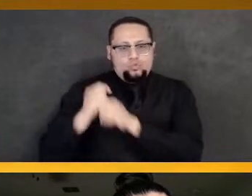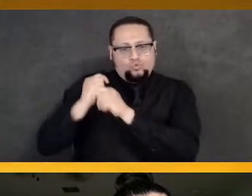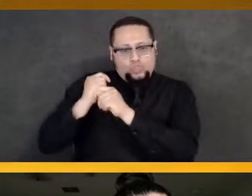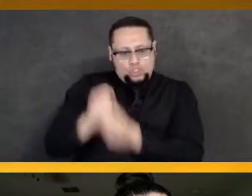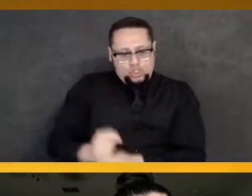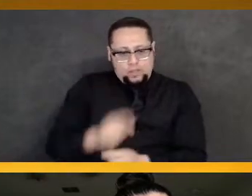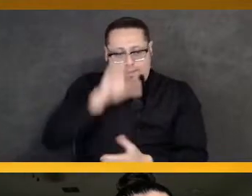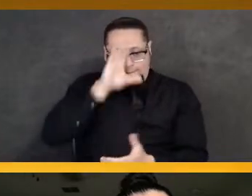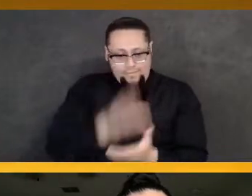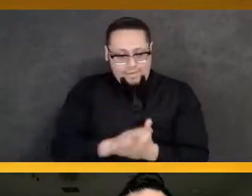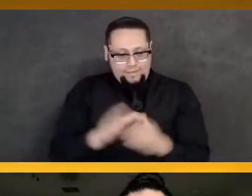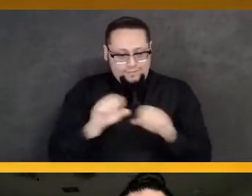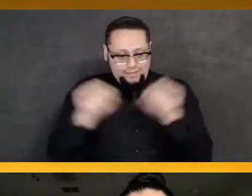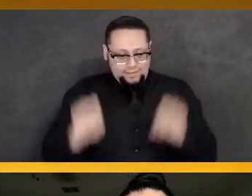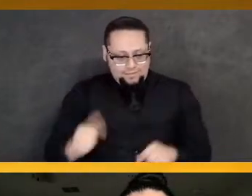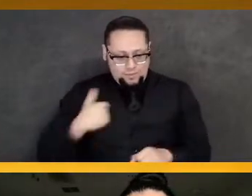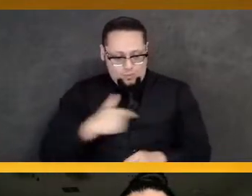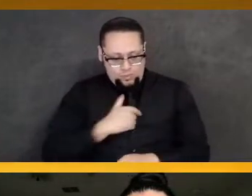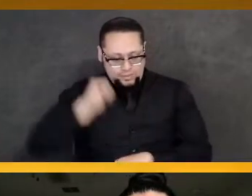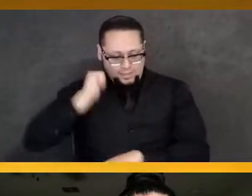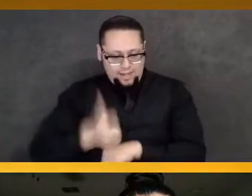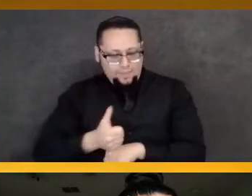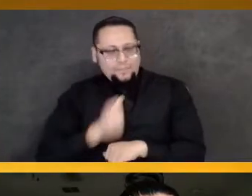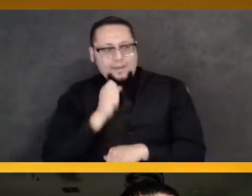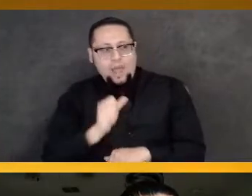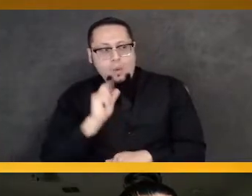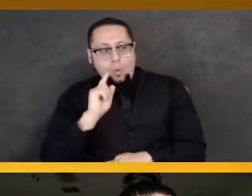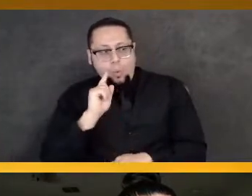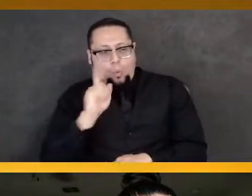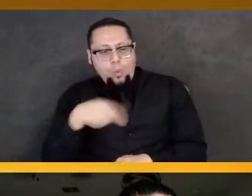systems that we have, not necessarily just